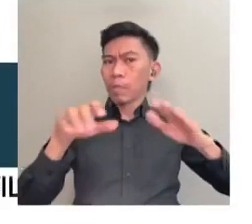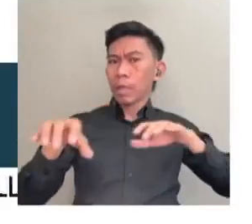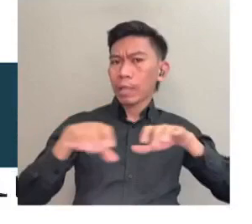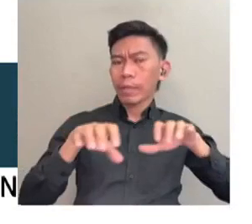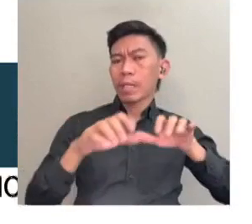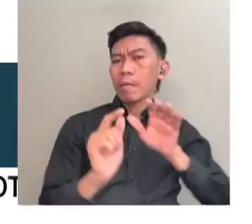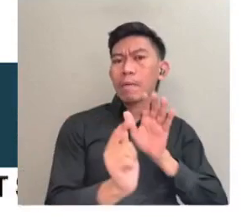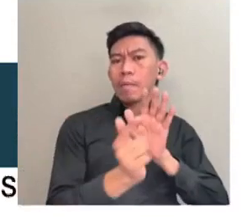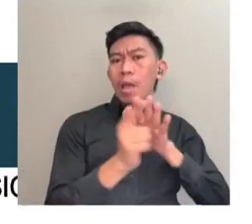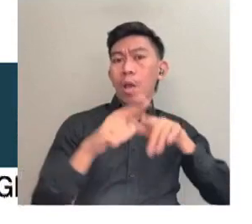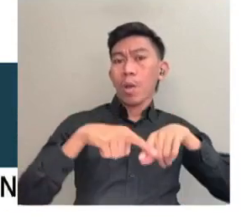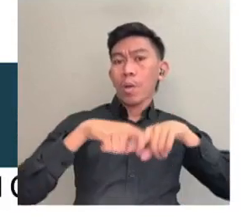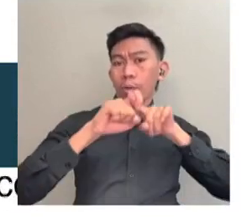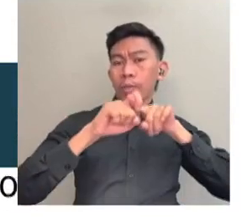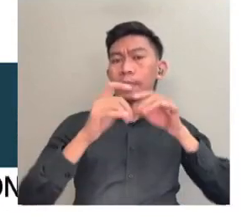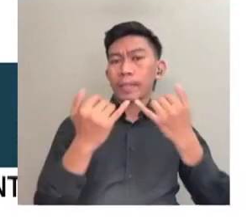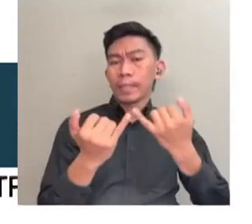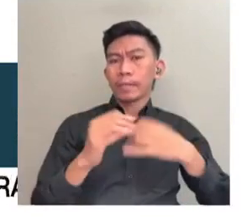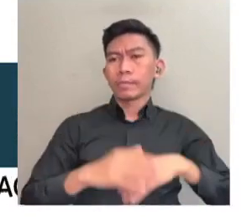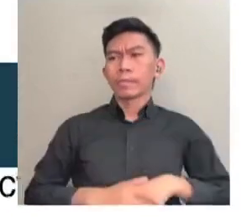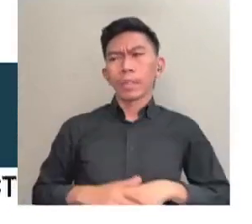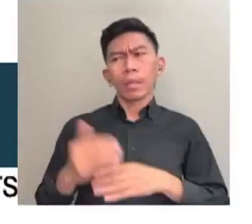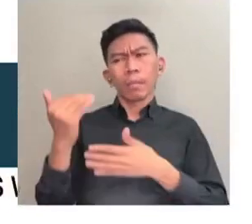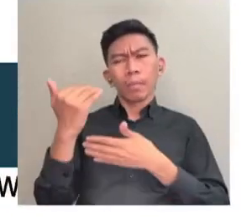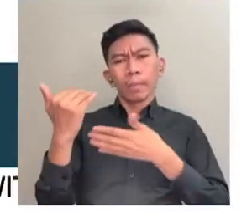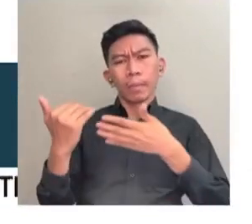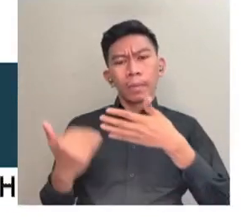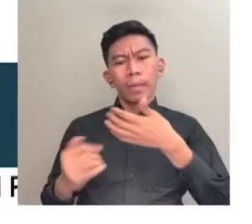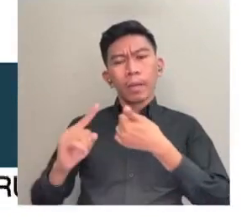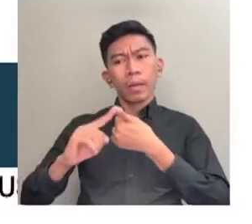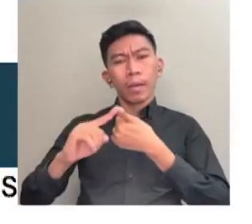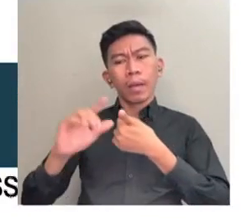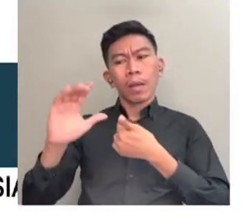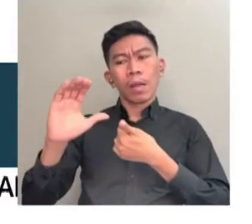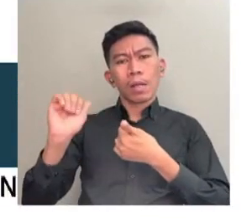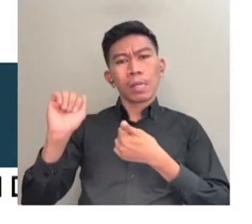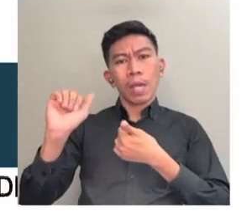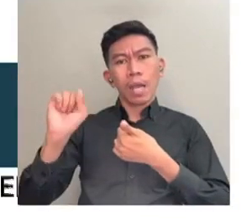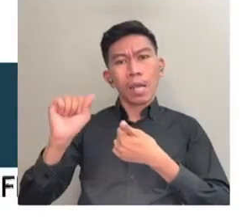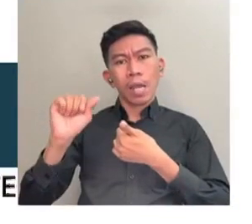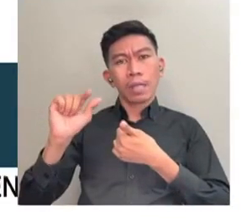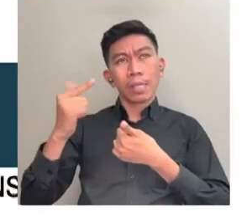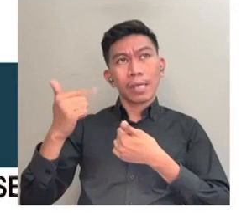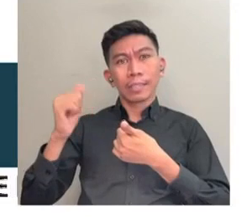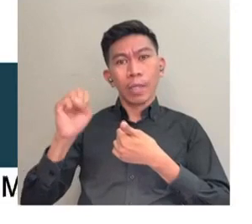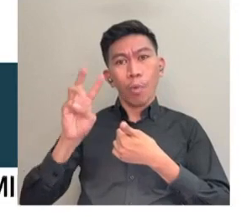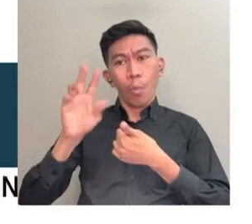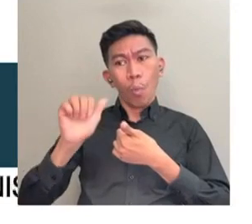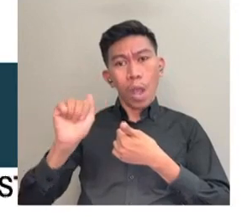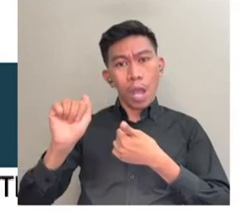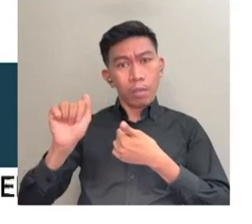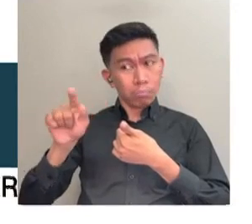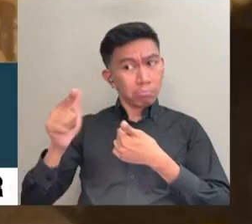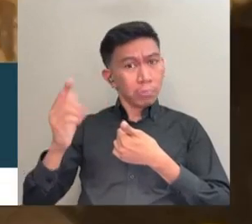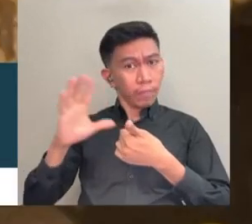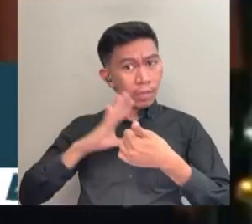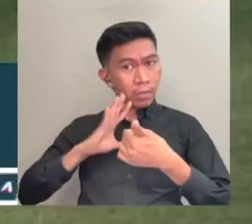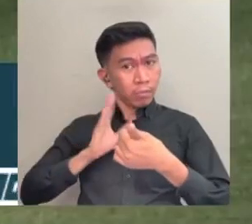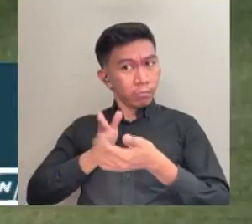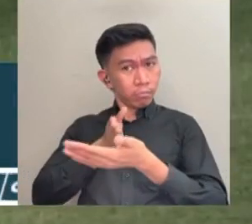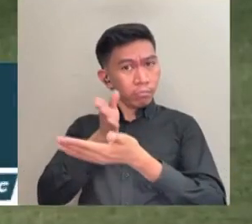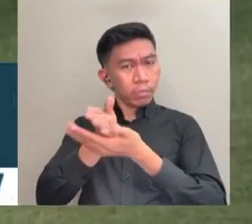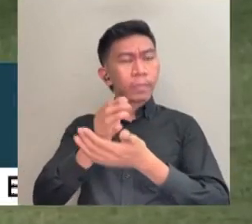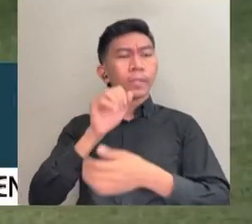tourist destinations, specifically Cagsawa, for instance. Are tourists still allowed there? Yes, Cagsawa Ruins is